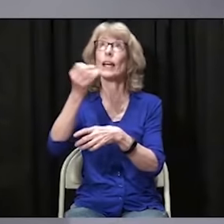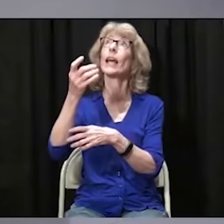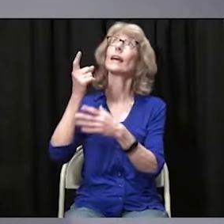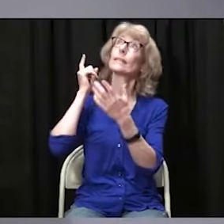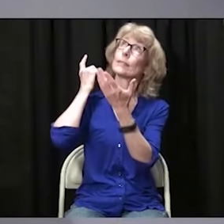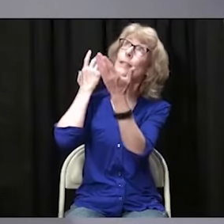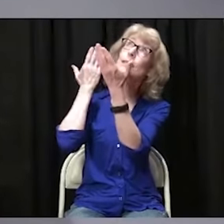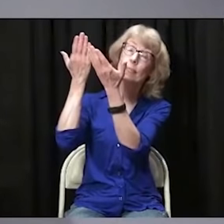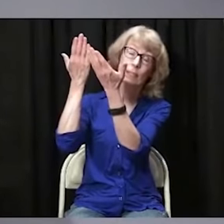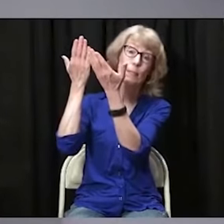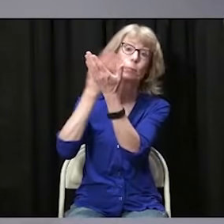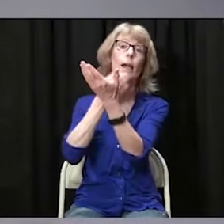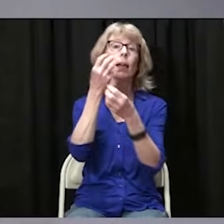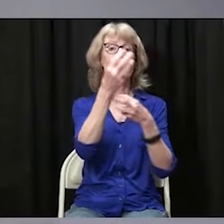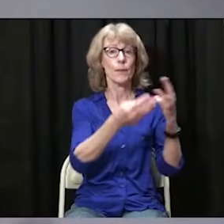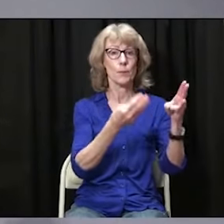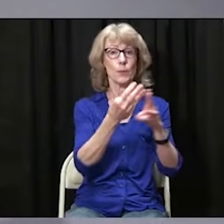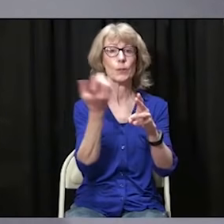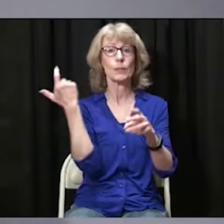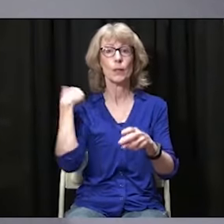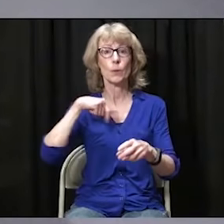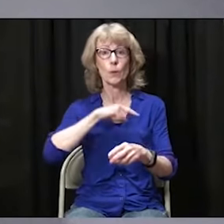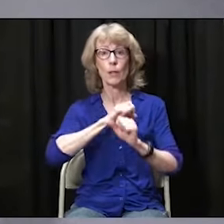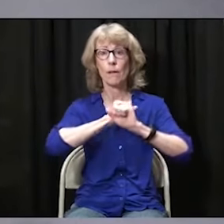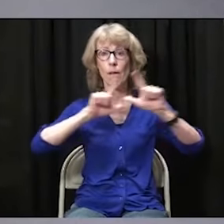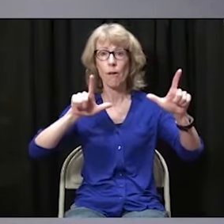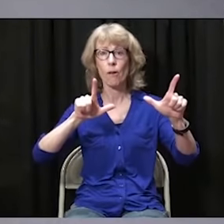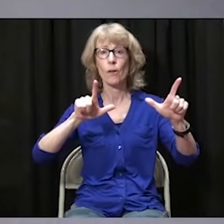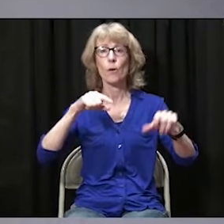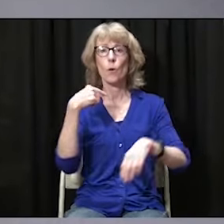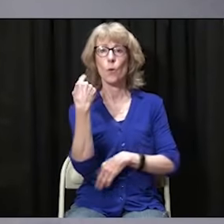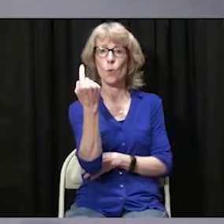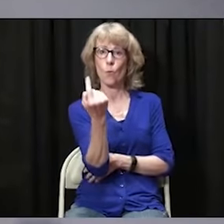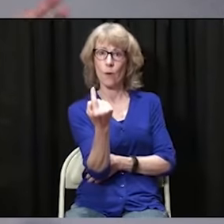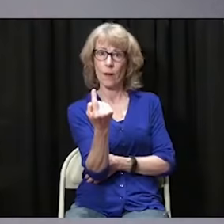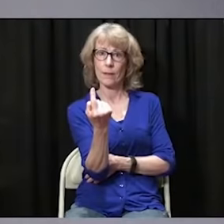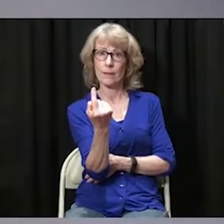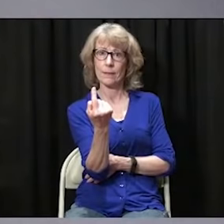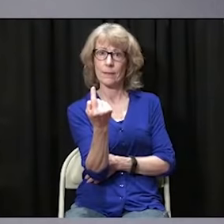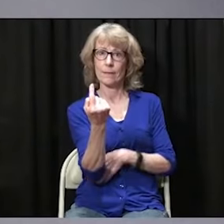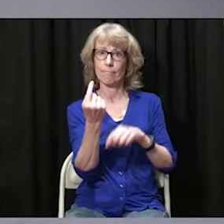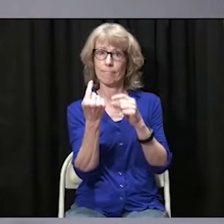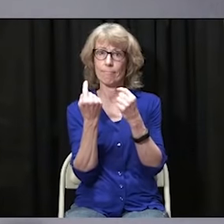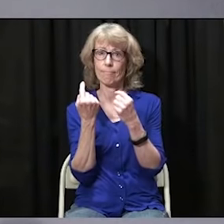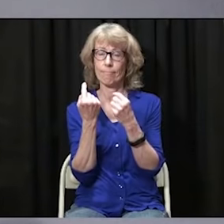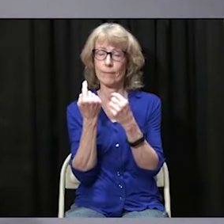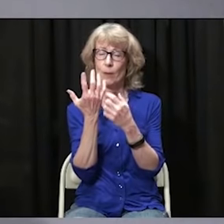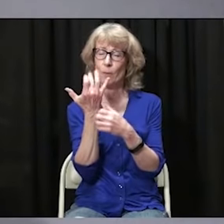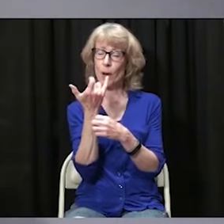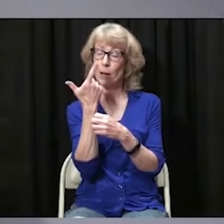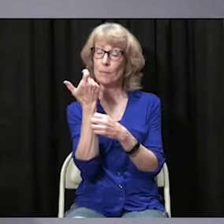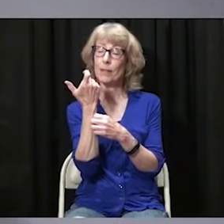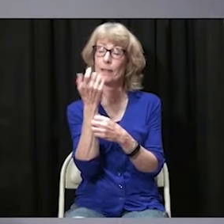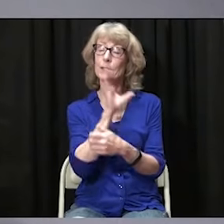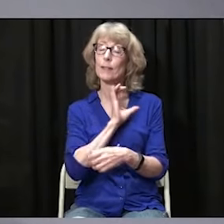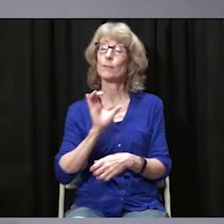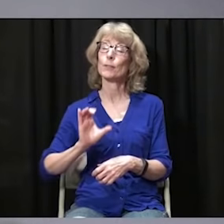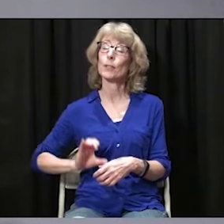and to the world that we are one in Christ, because we're all doing this